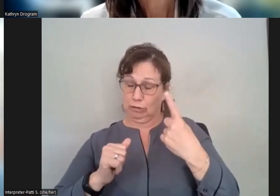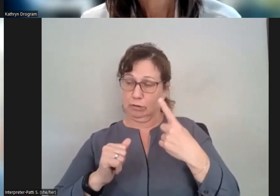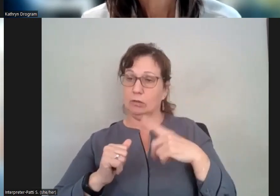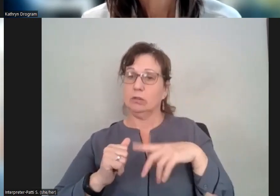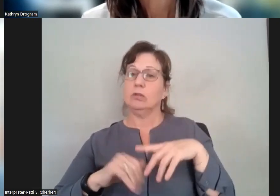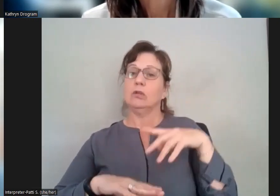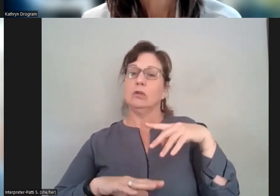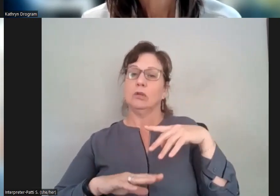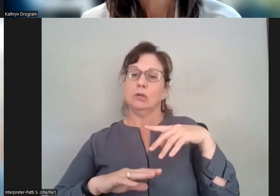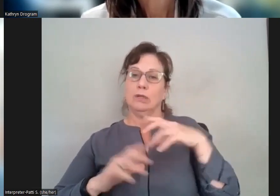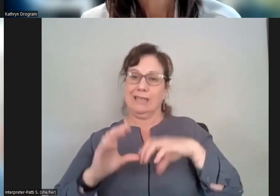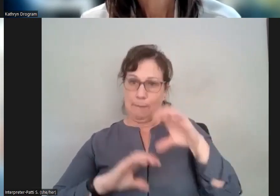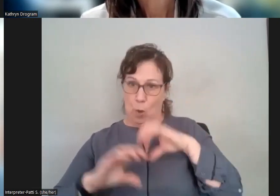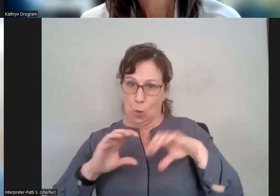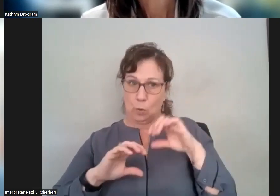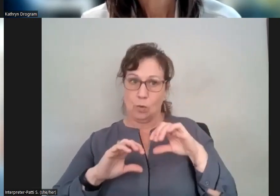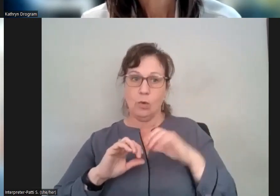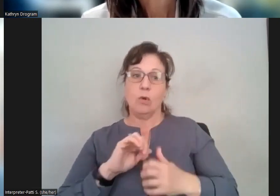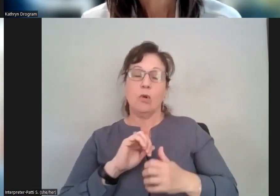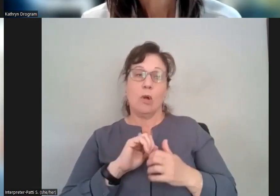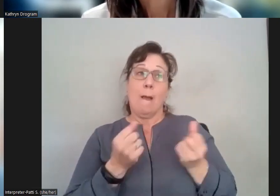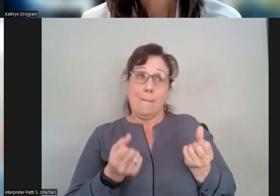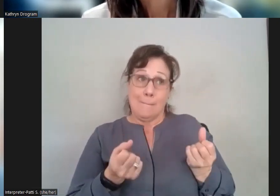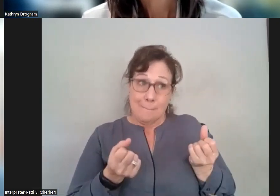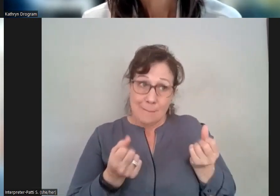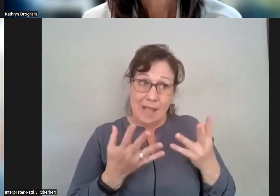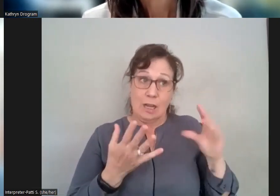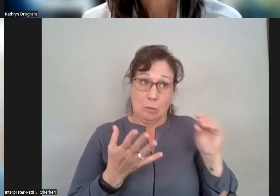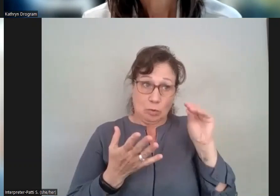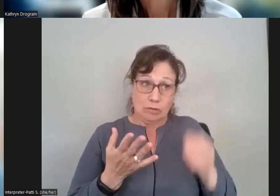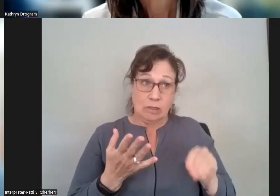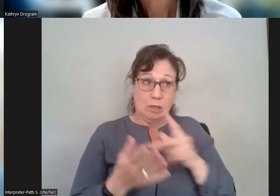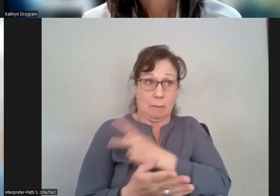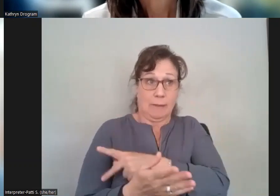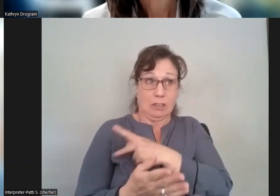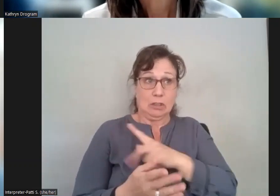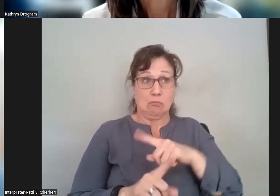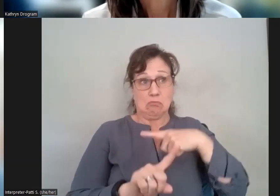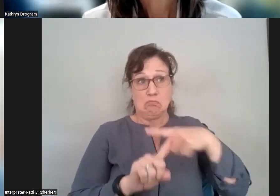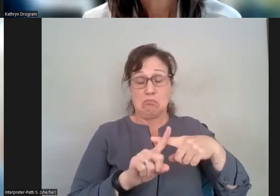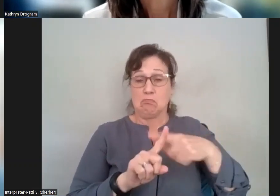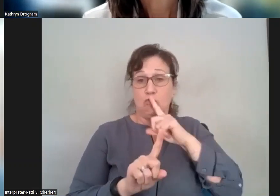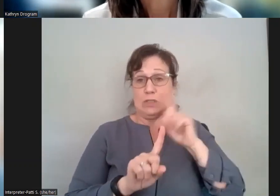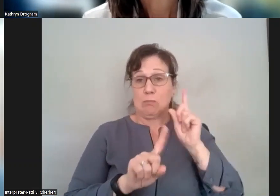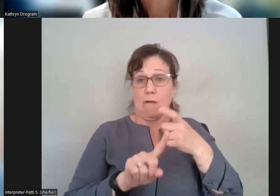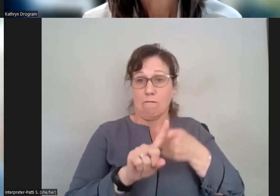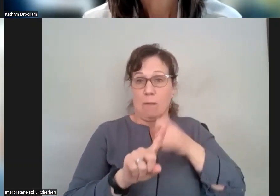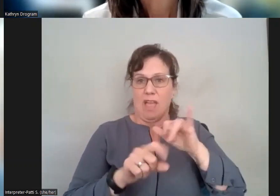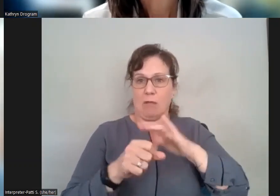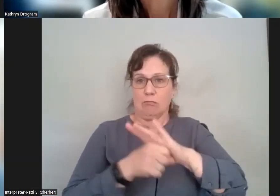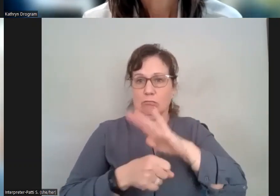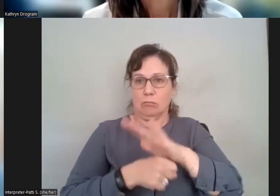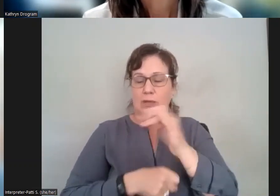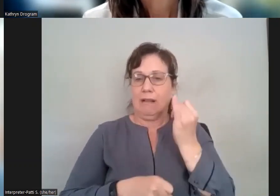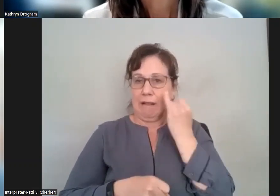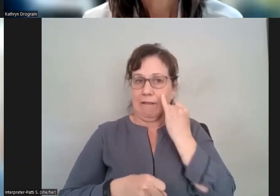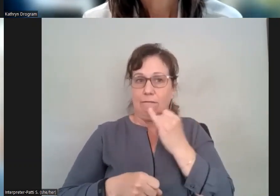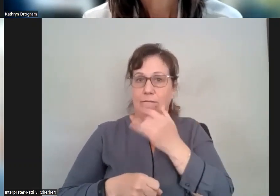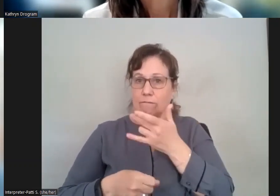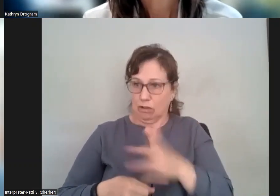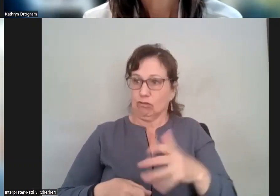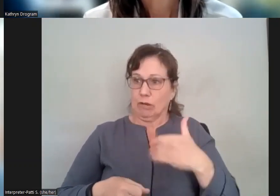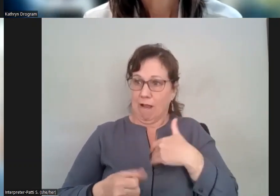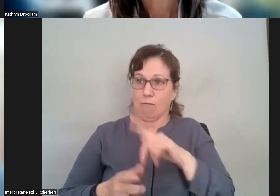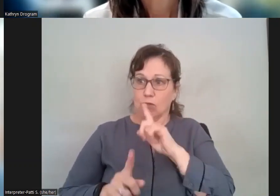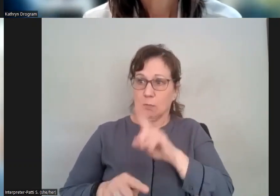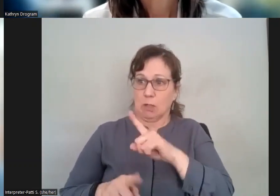large percentage of patients who actually have a complete response from the chemoradiation. And for patients that have that complete response, they actually don't need surgery.